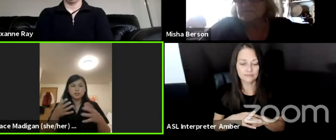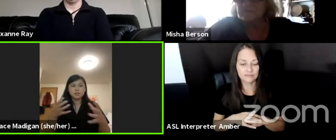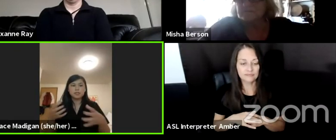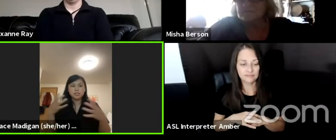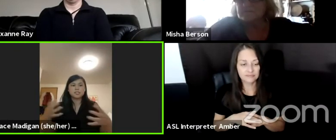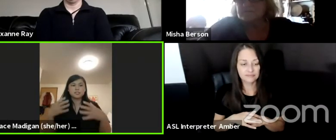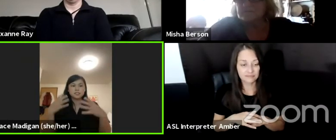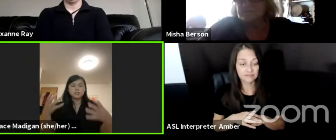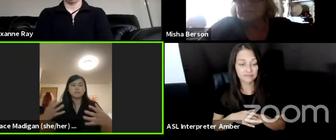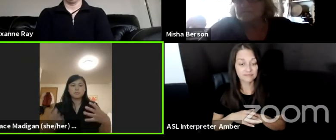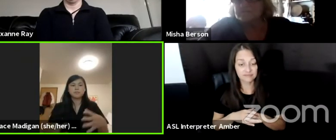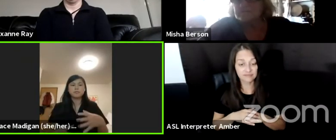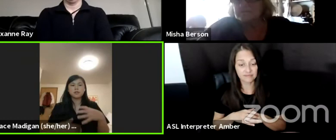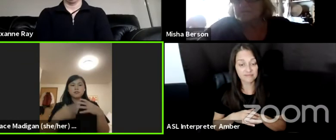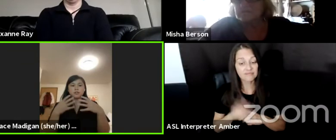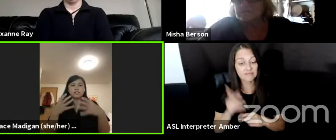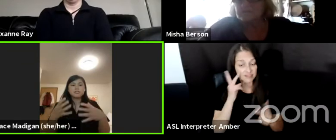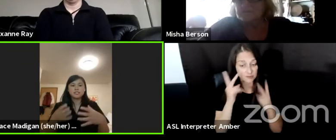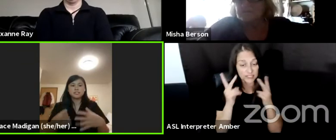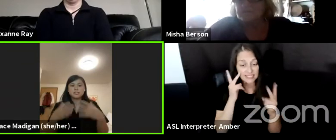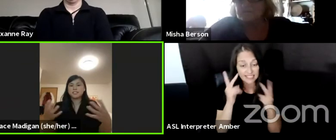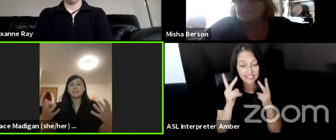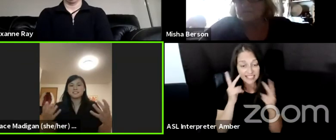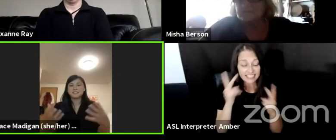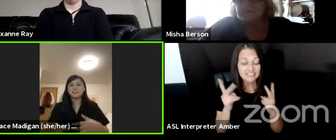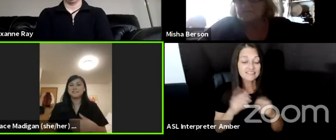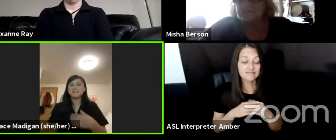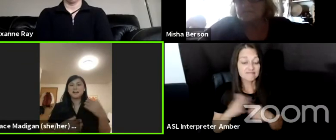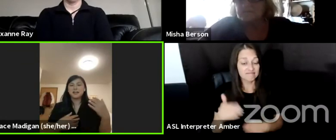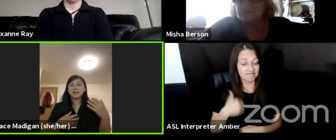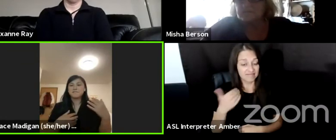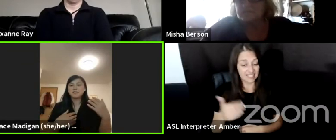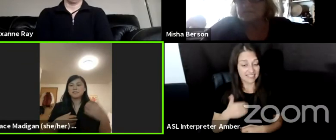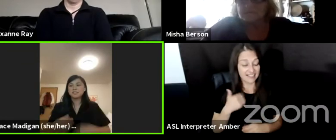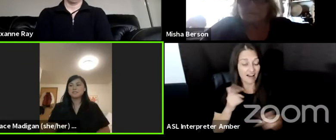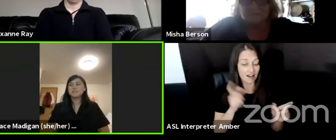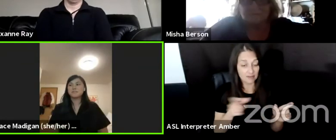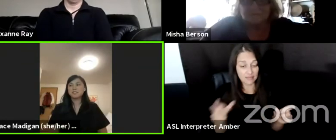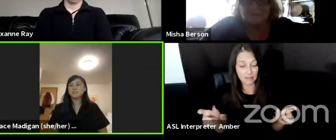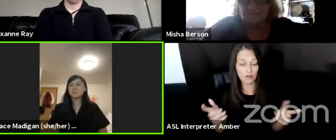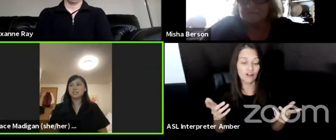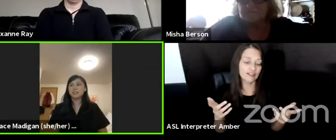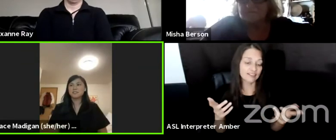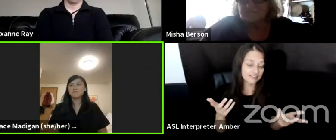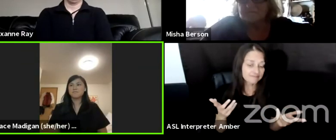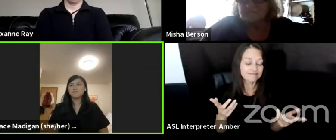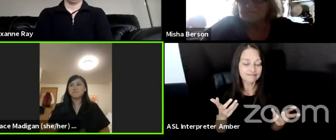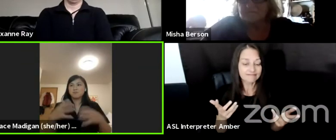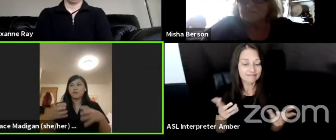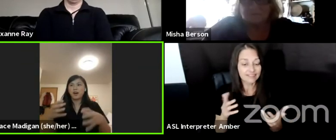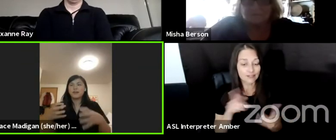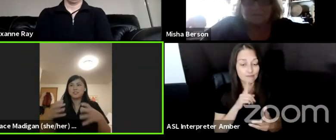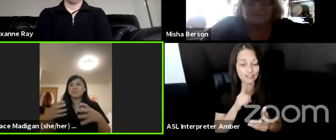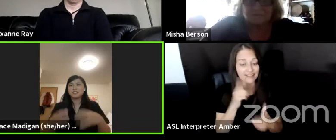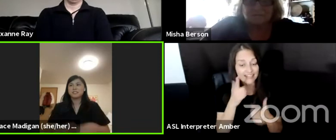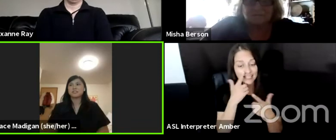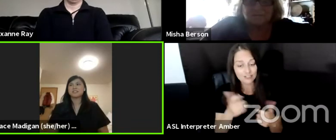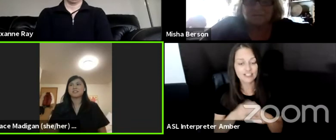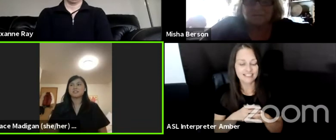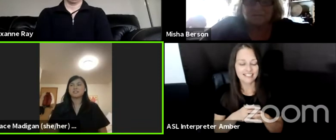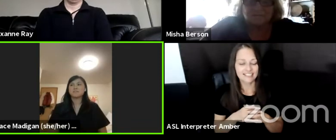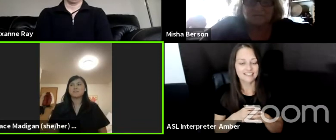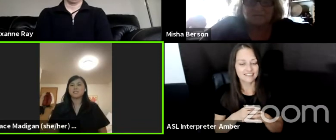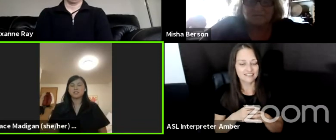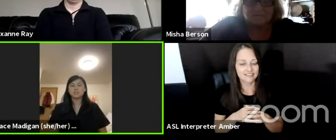like, kids and young people who are into this exist, you know. So just really making sure that we're fostering